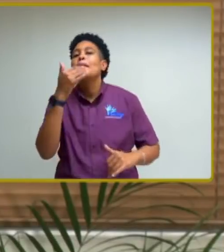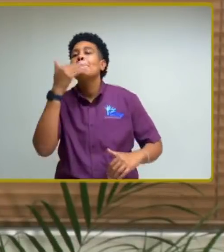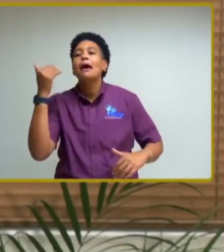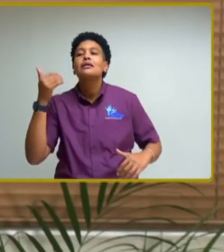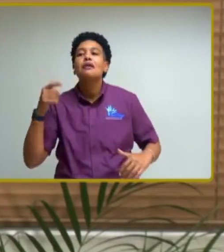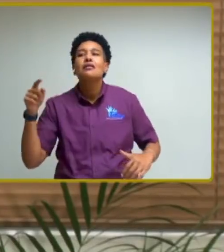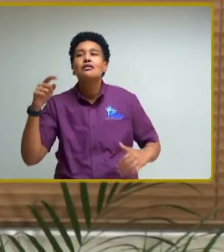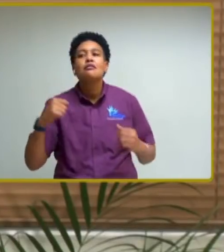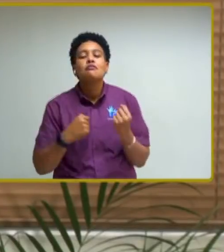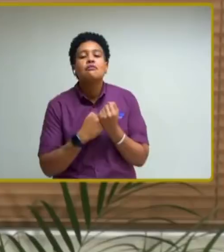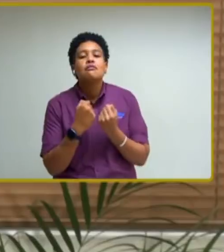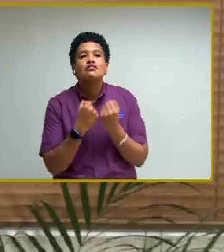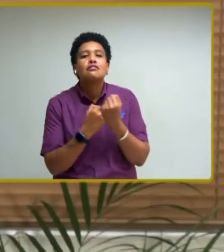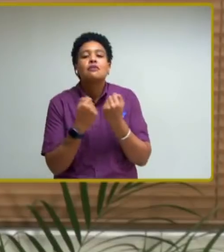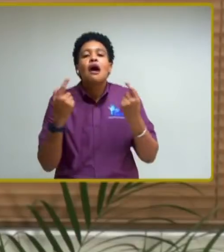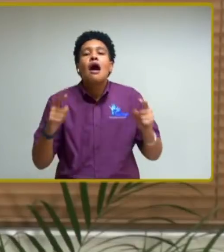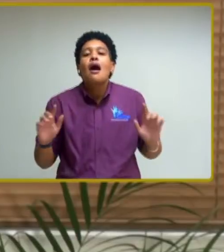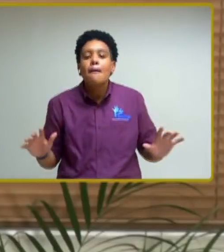off. So,